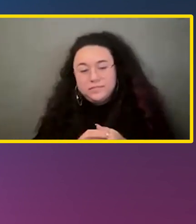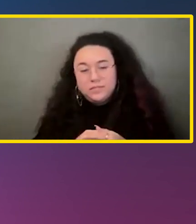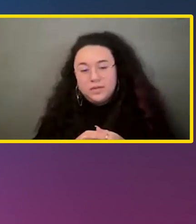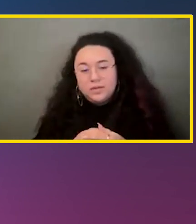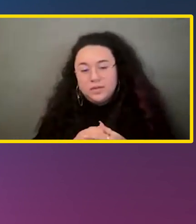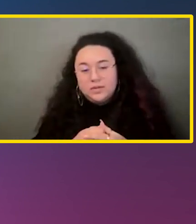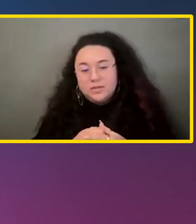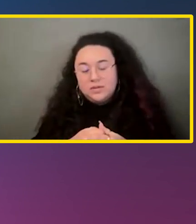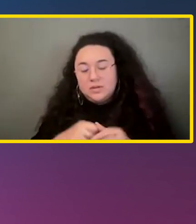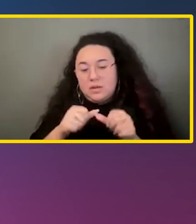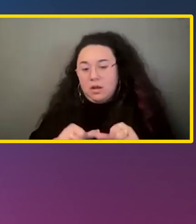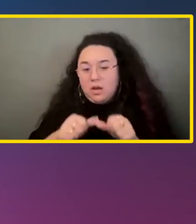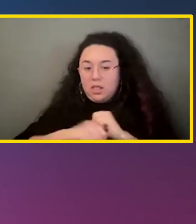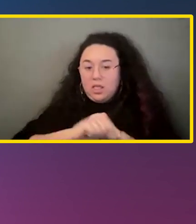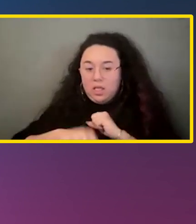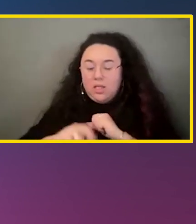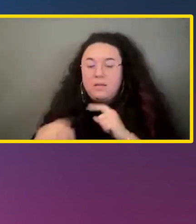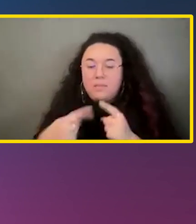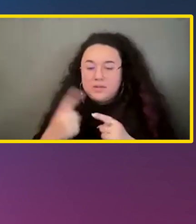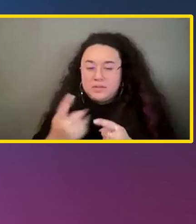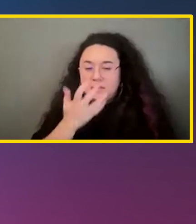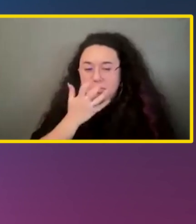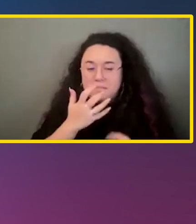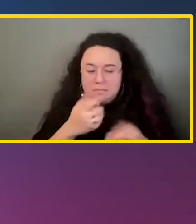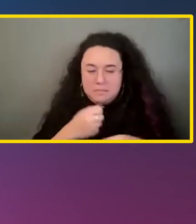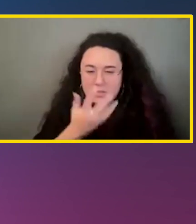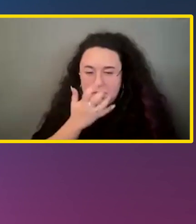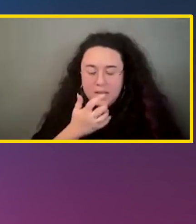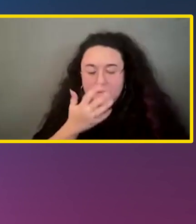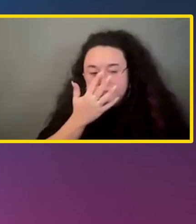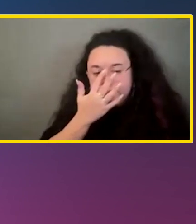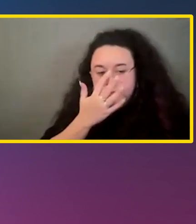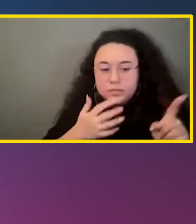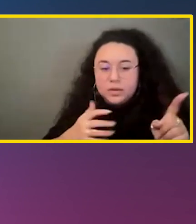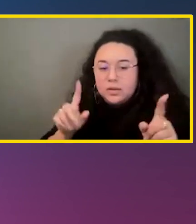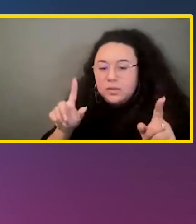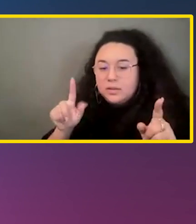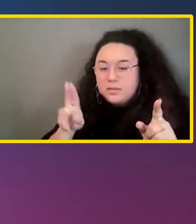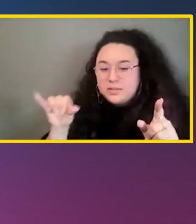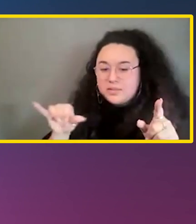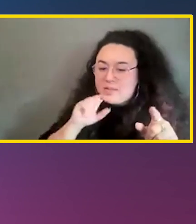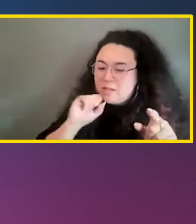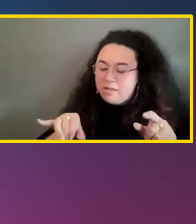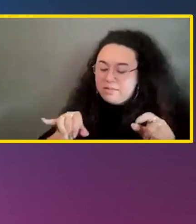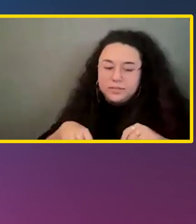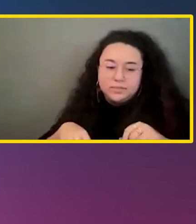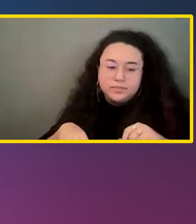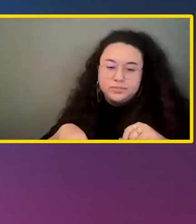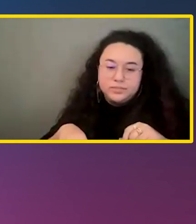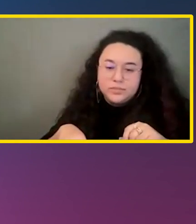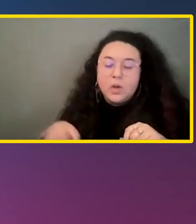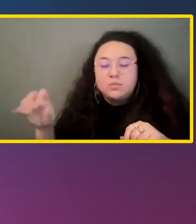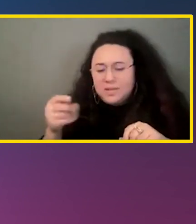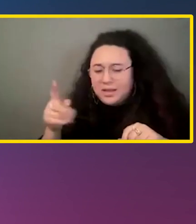kind of going on and on about how something angers you. Mm. I love that. Self-reflection. Yes, thank